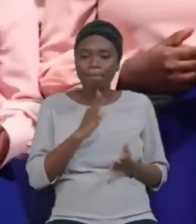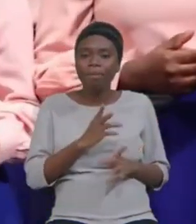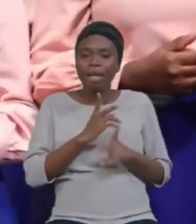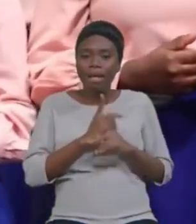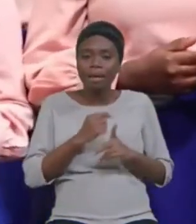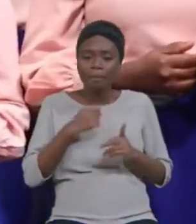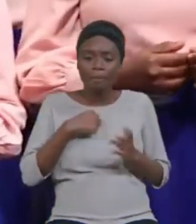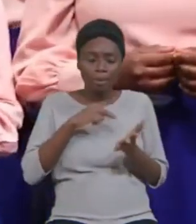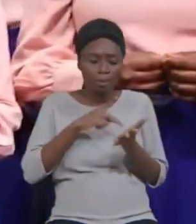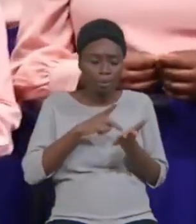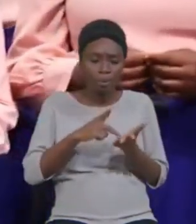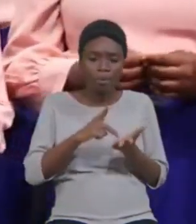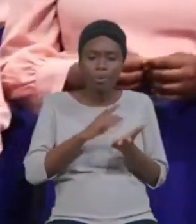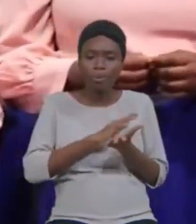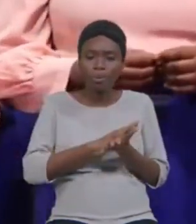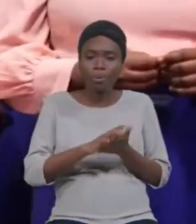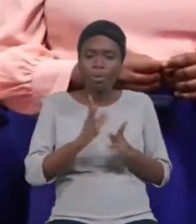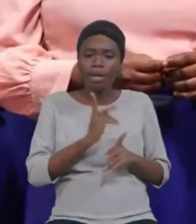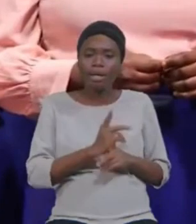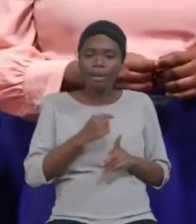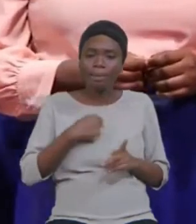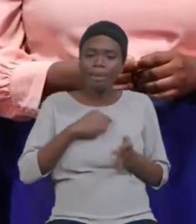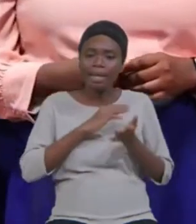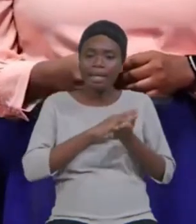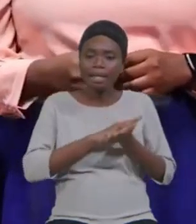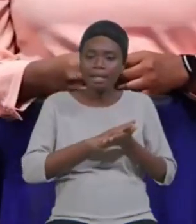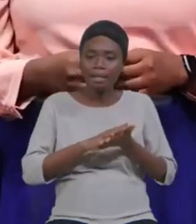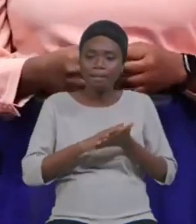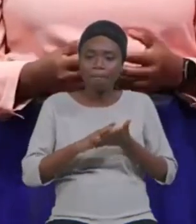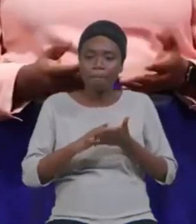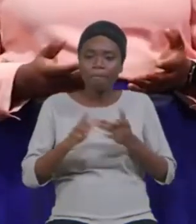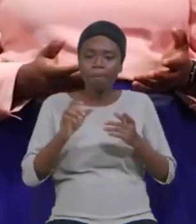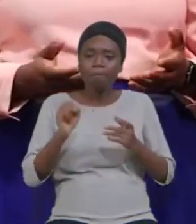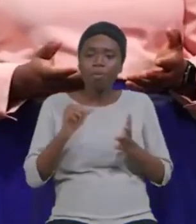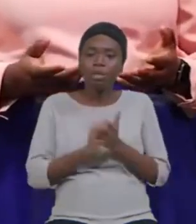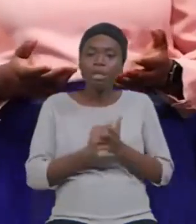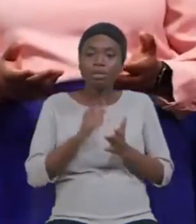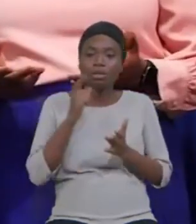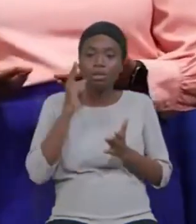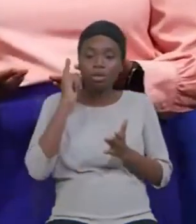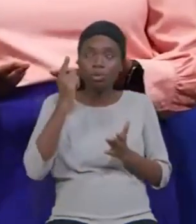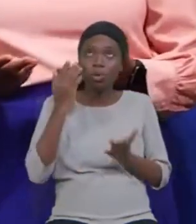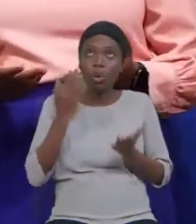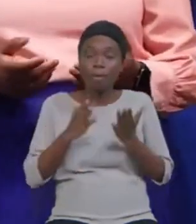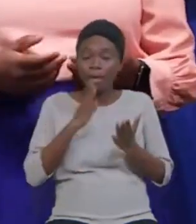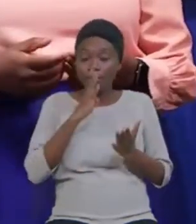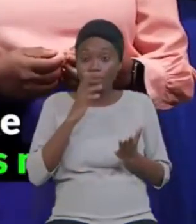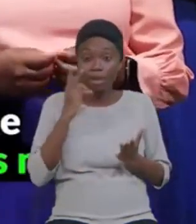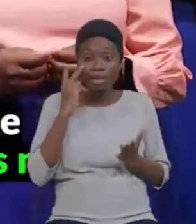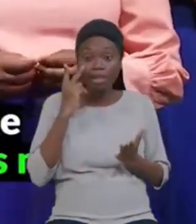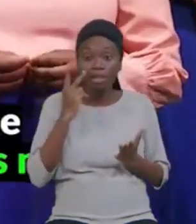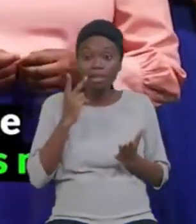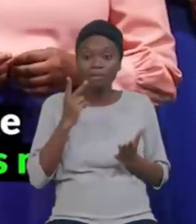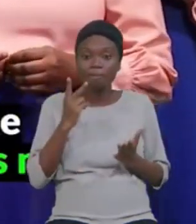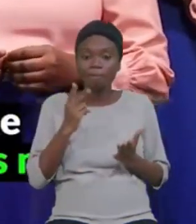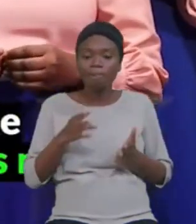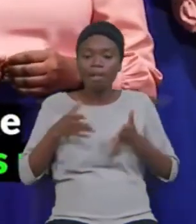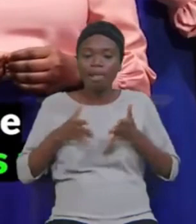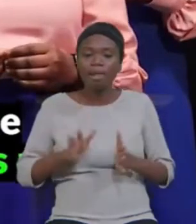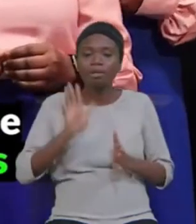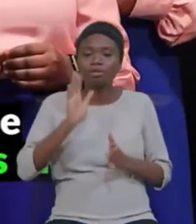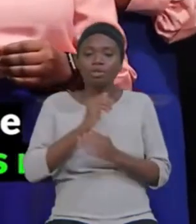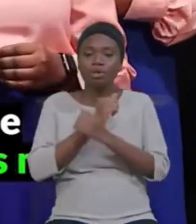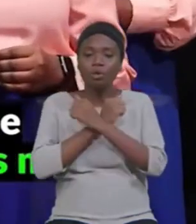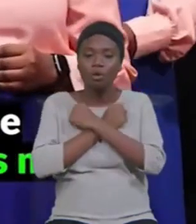Keep me pure. Keep me clean so that you might be seen. Let